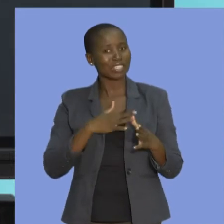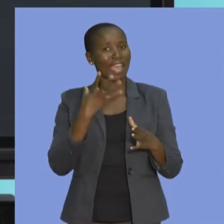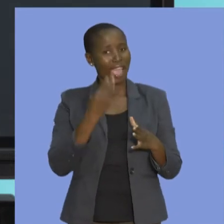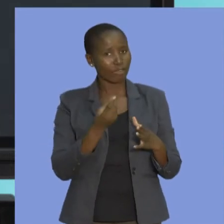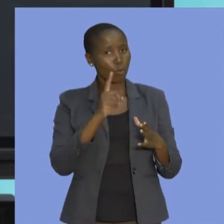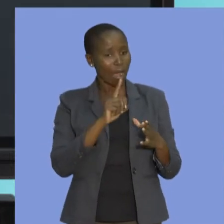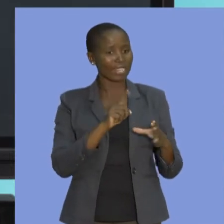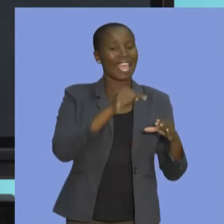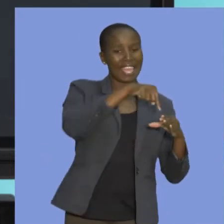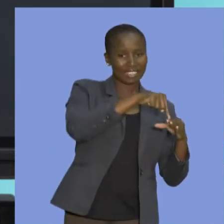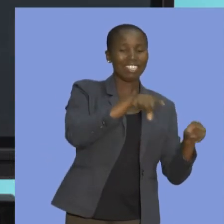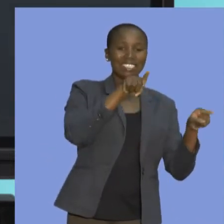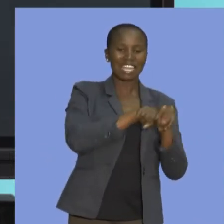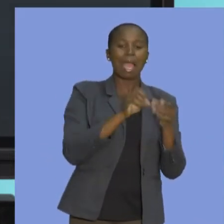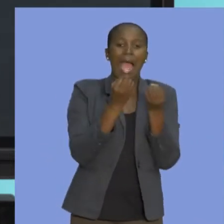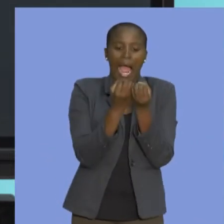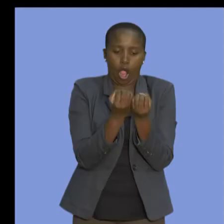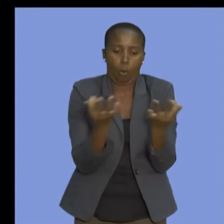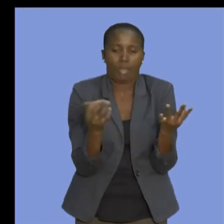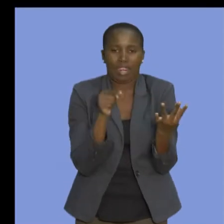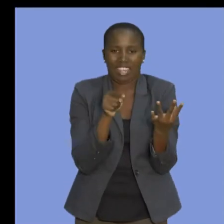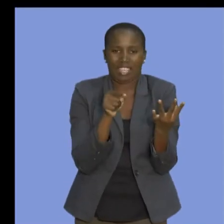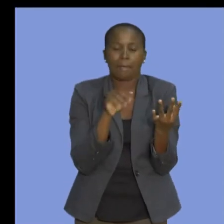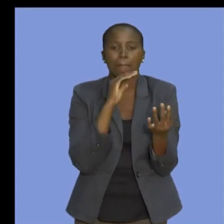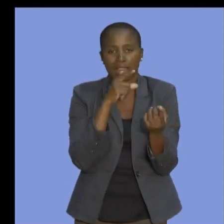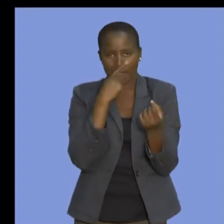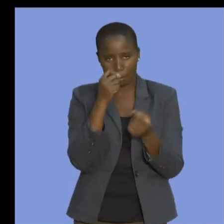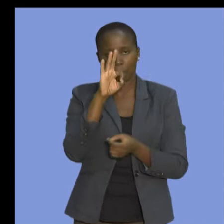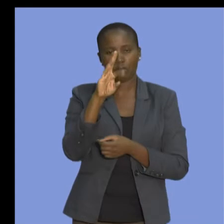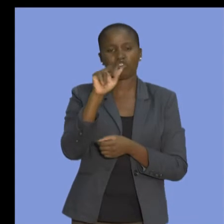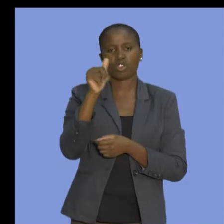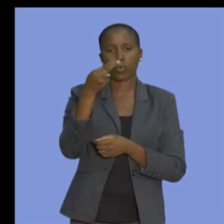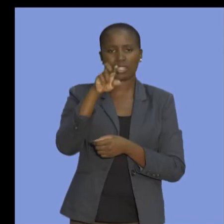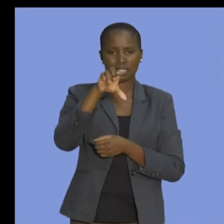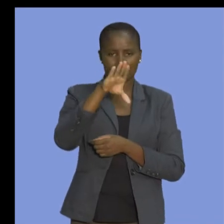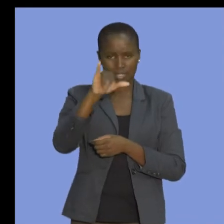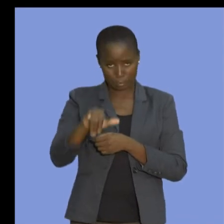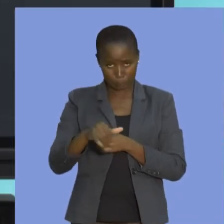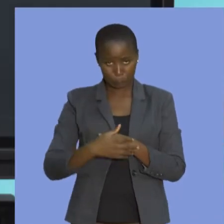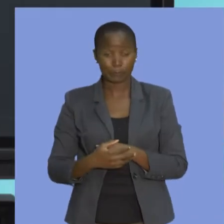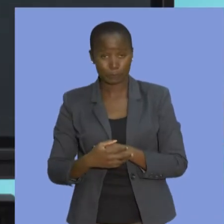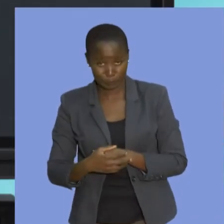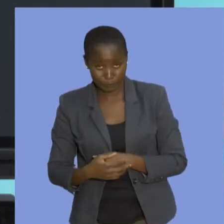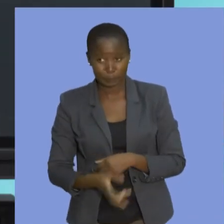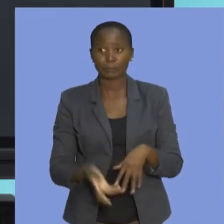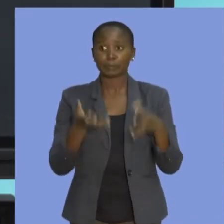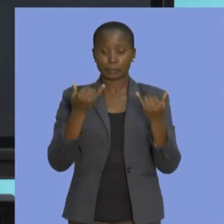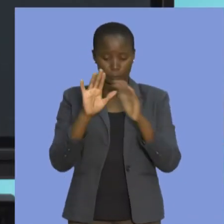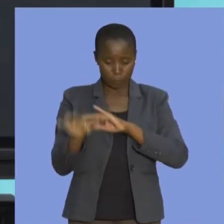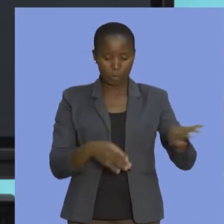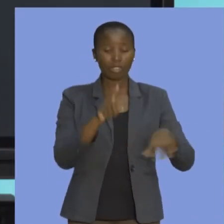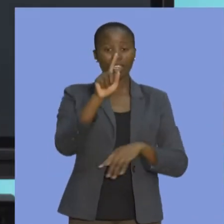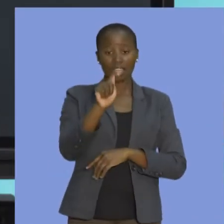that make sense? Okay. Then the tally is actually the total in